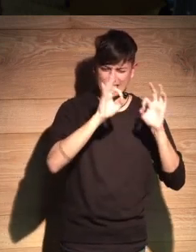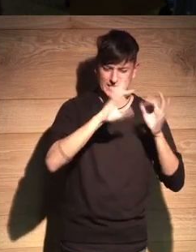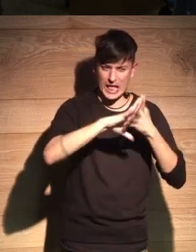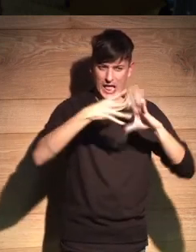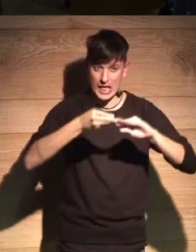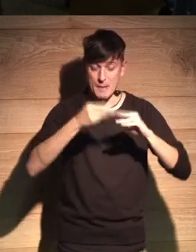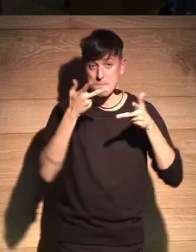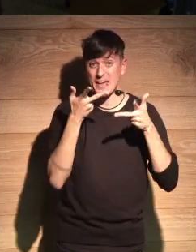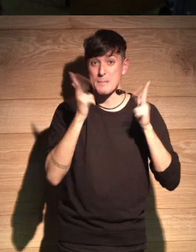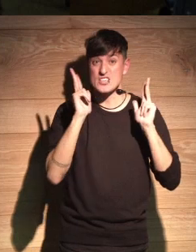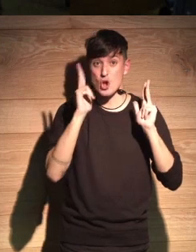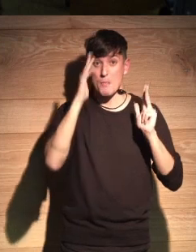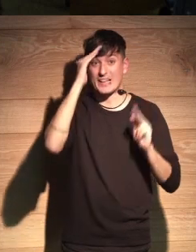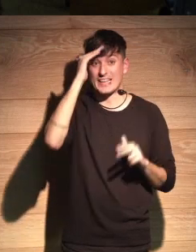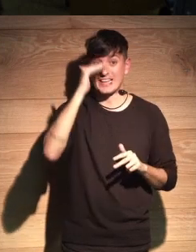of